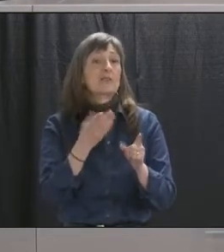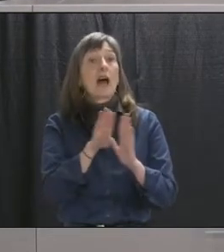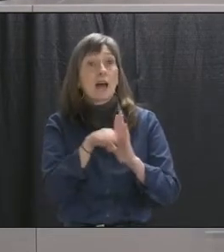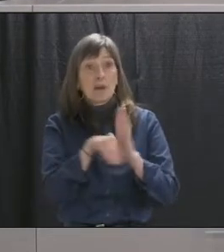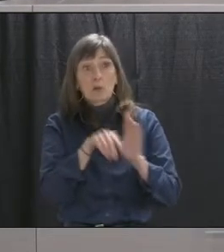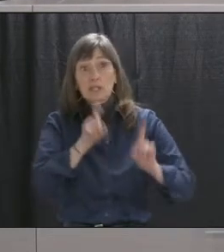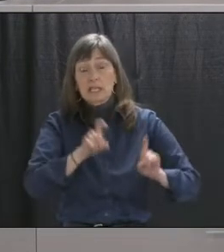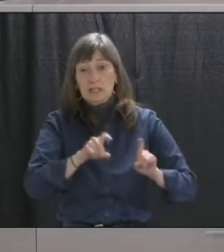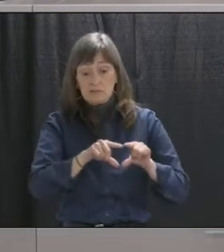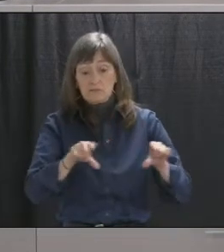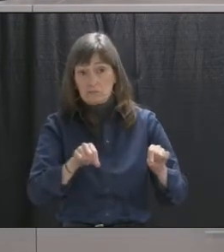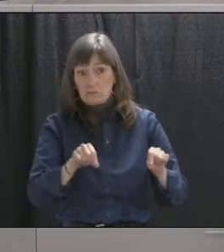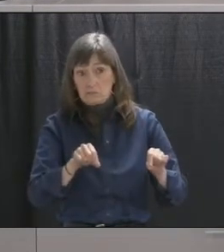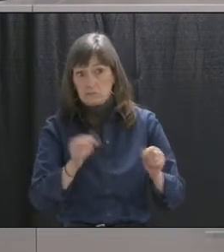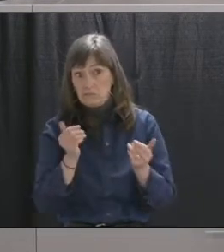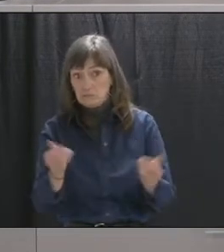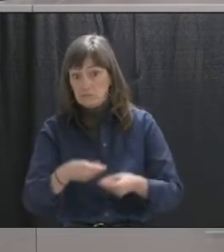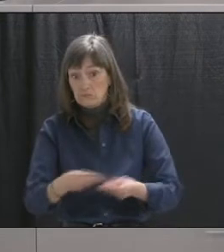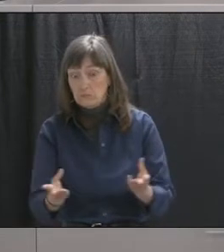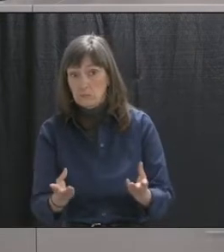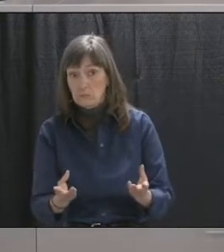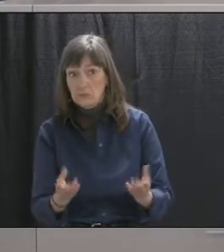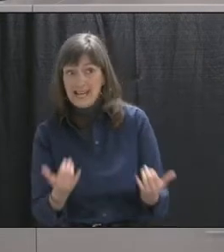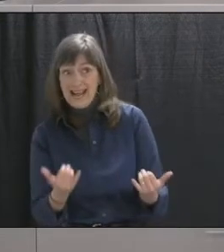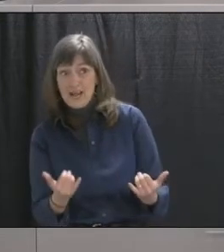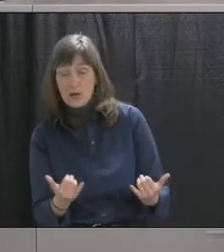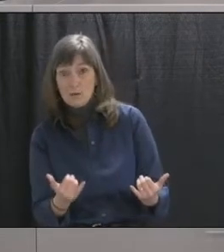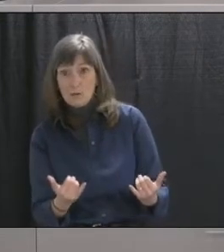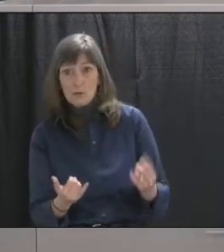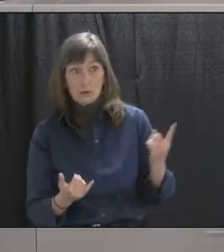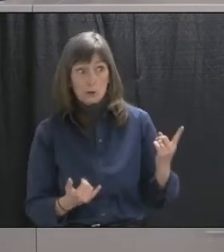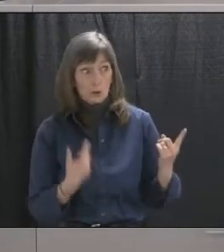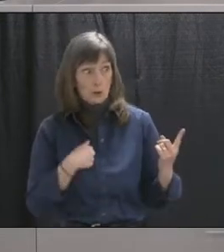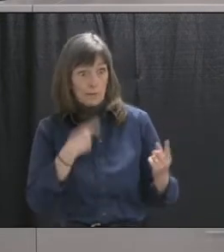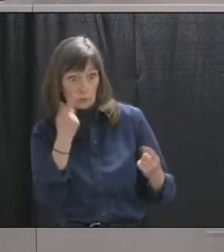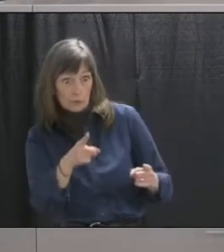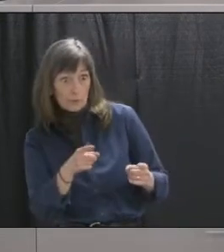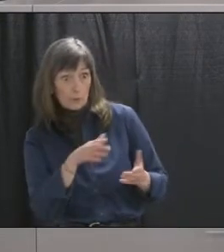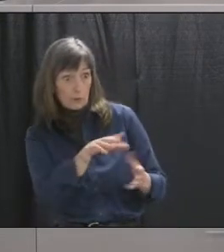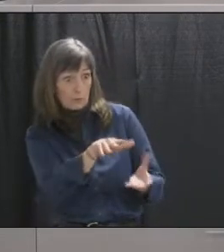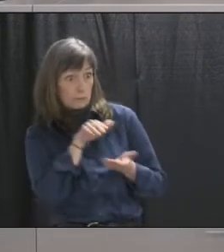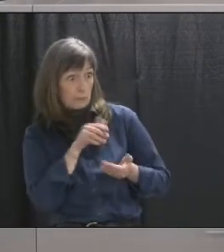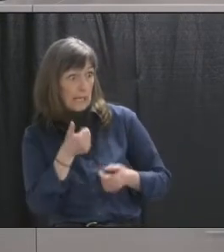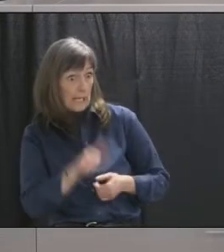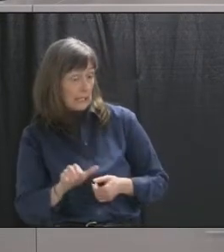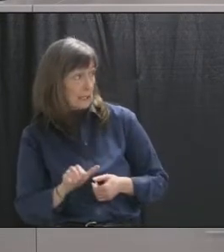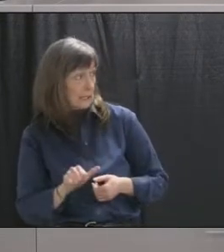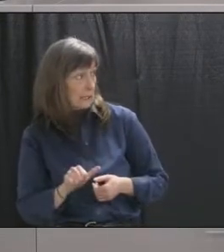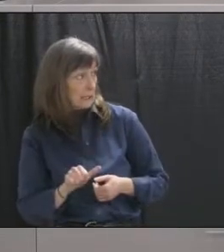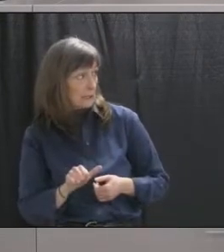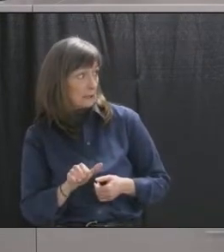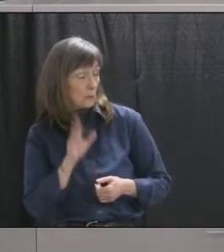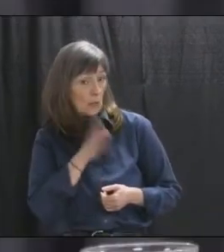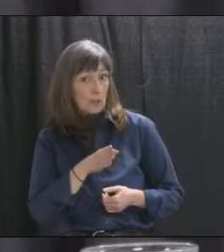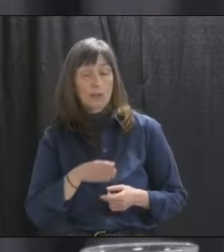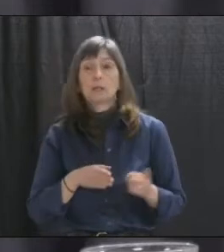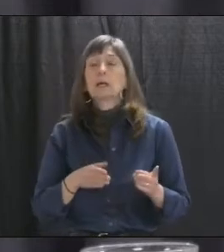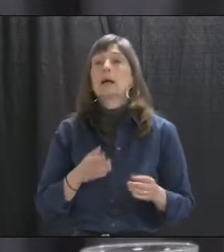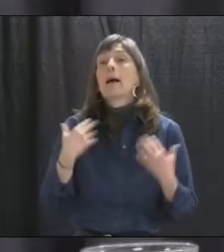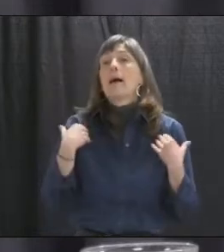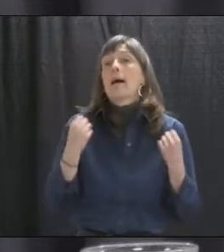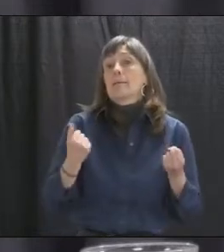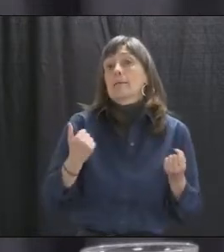distributed effective immediately. I'm wondering, does the province have any agreement in place with this company, or are you seeking an agreement? The Health Canada